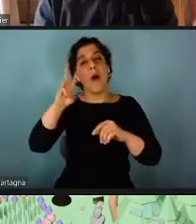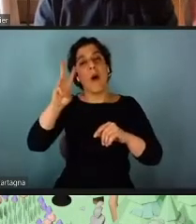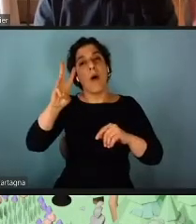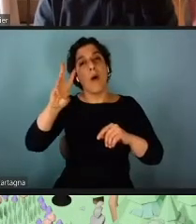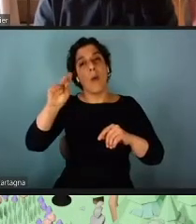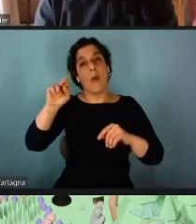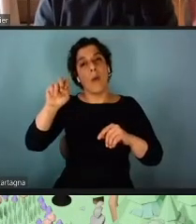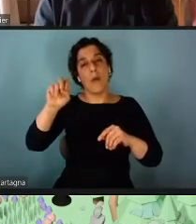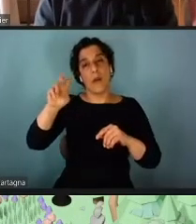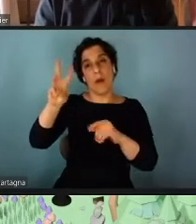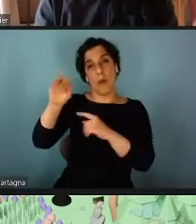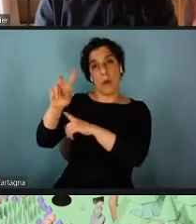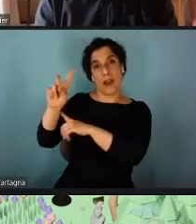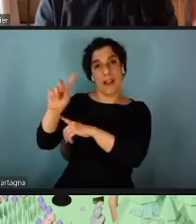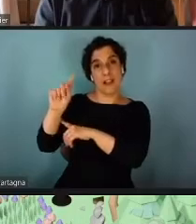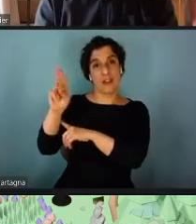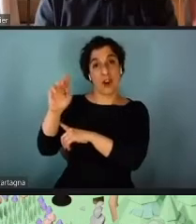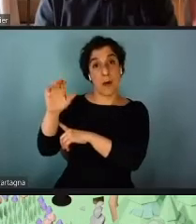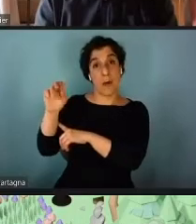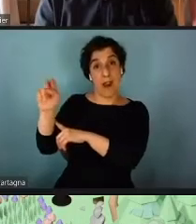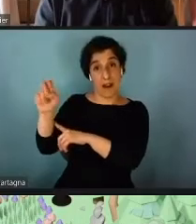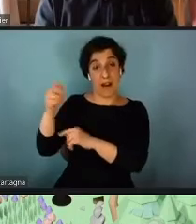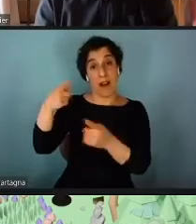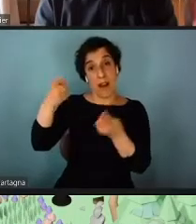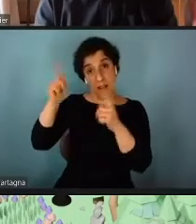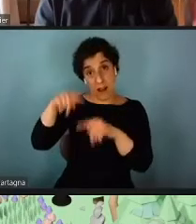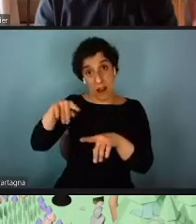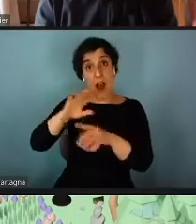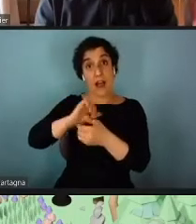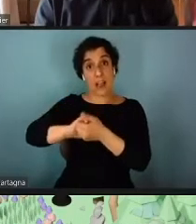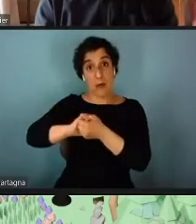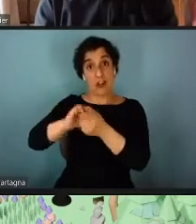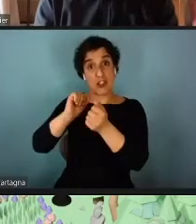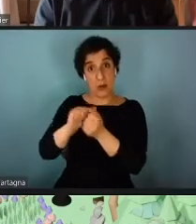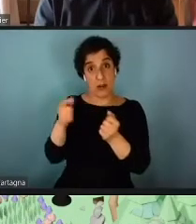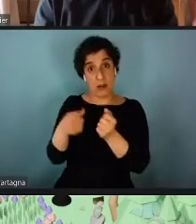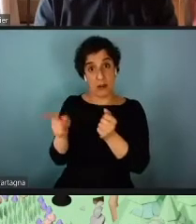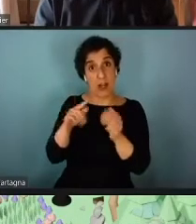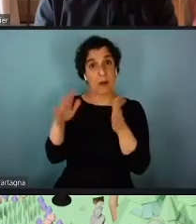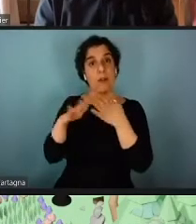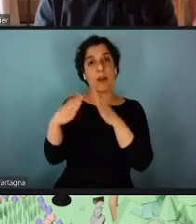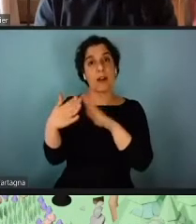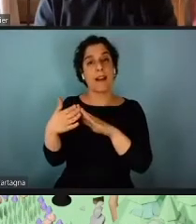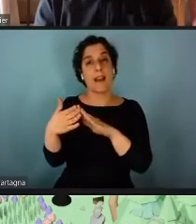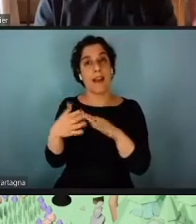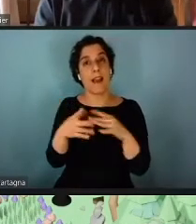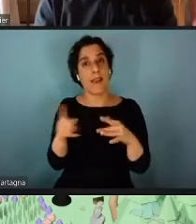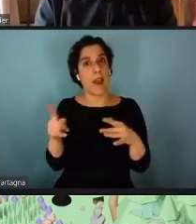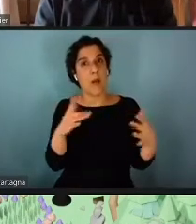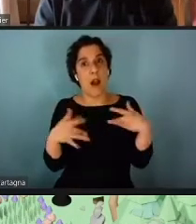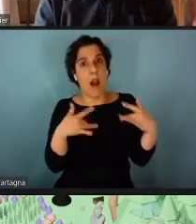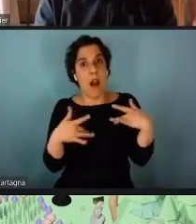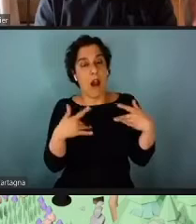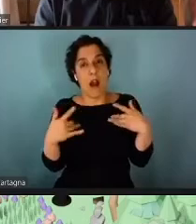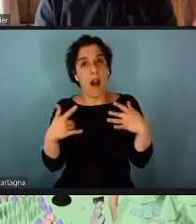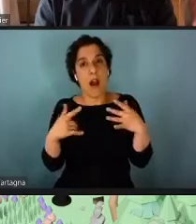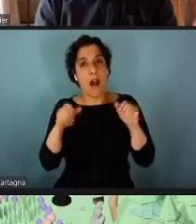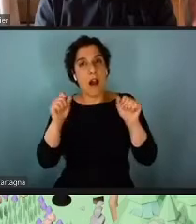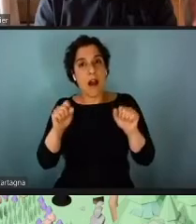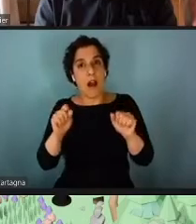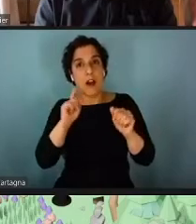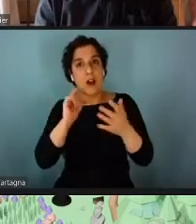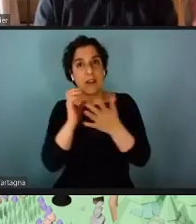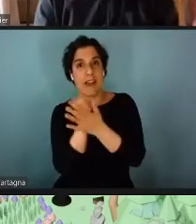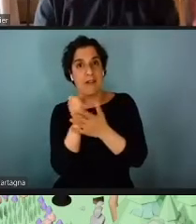the collaboration with that community, they were just ecstatic that they were able to leverage those